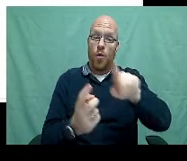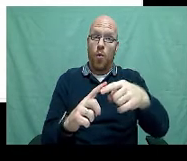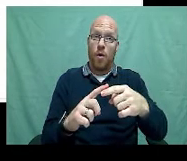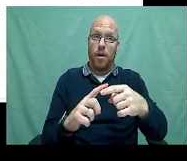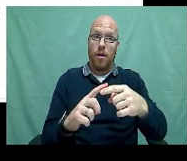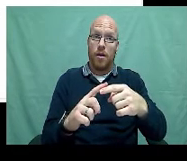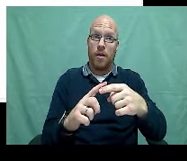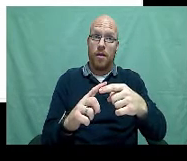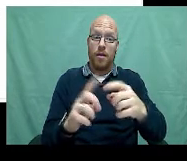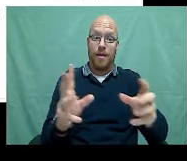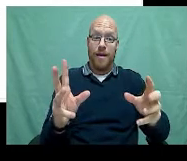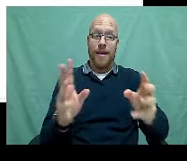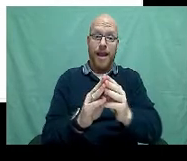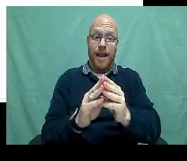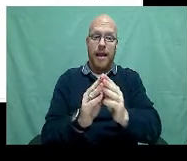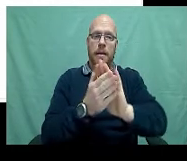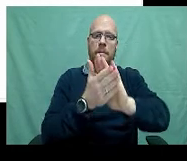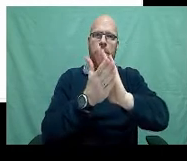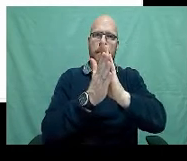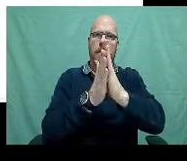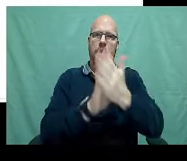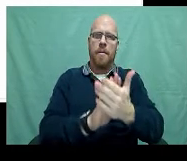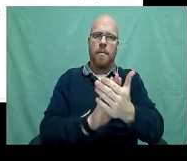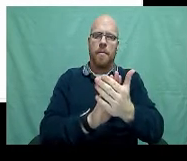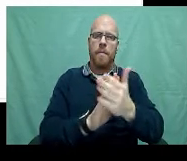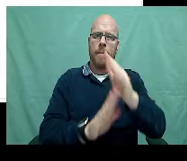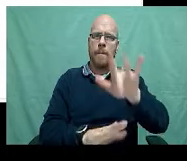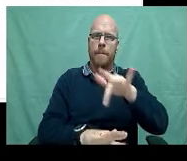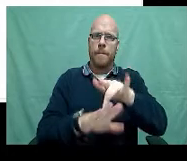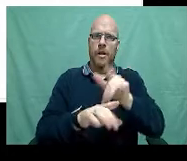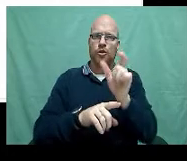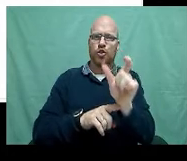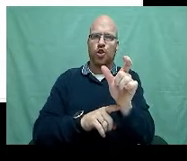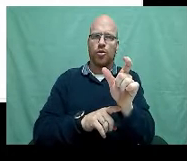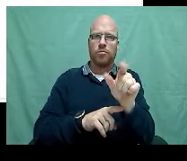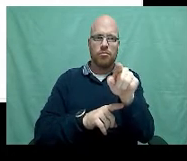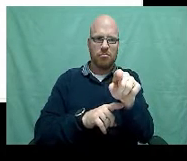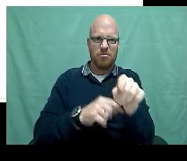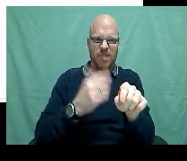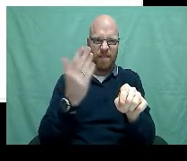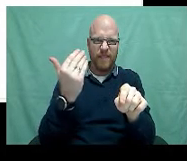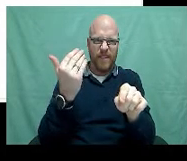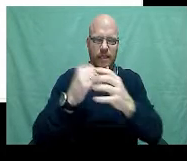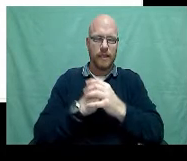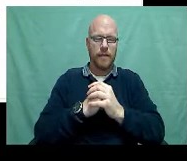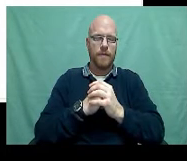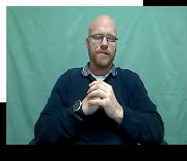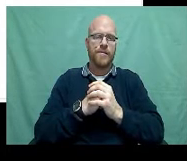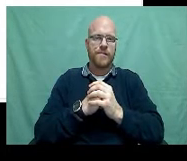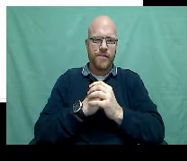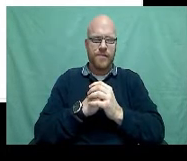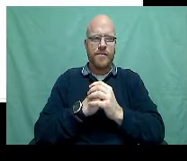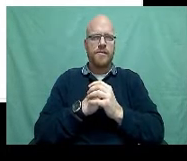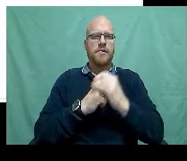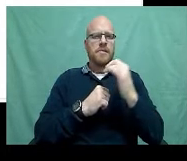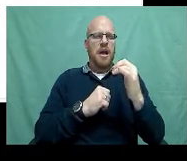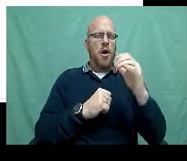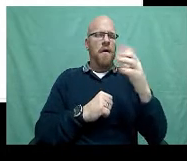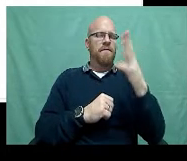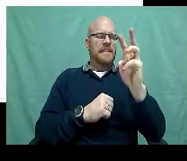pairs, that multiply the 56, but also add up to our middle term, 15.